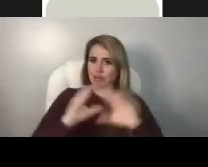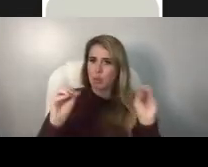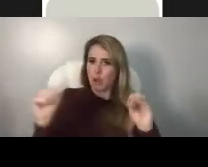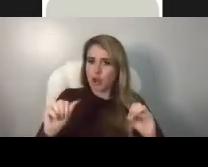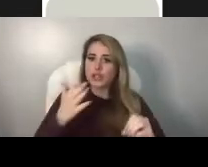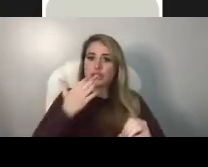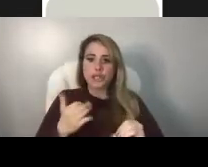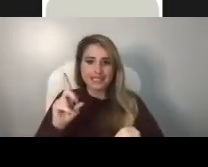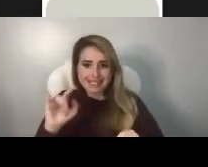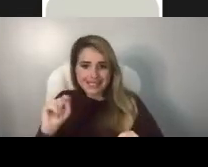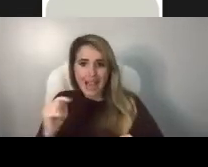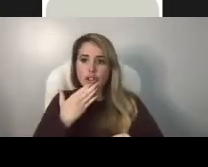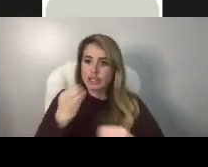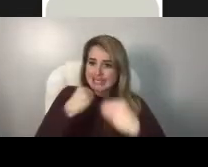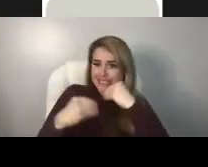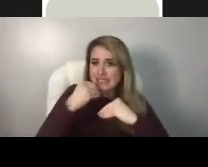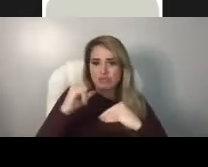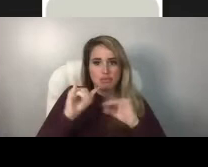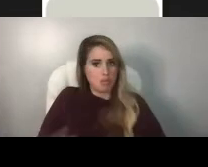prevent arthritis, not a specific